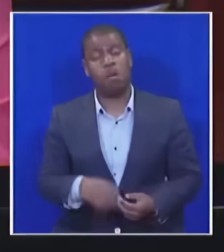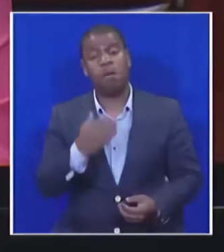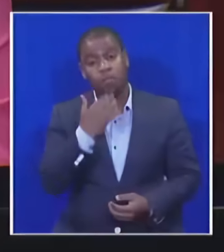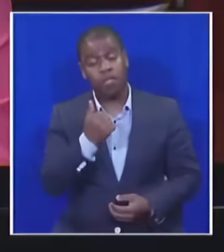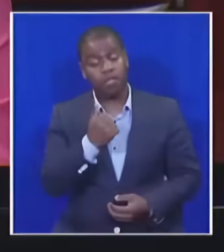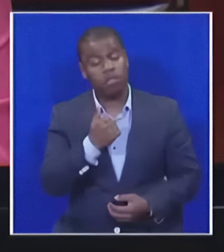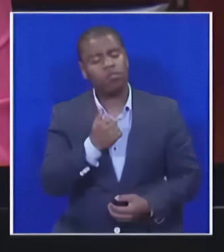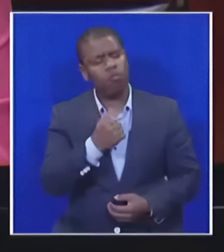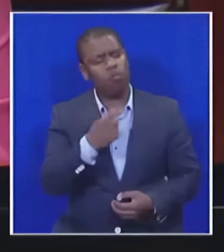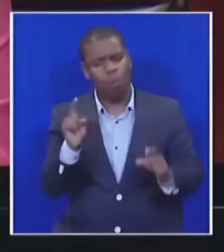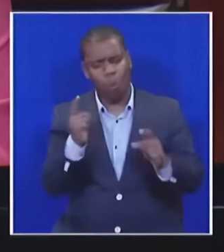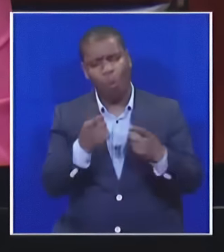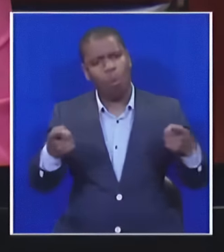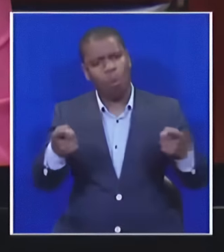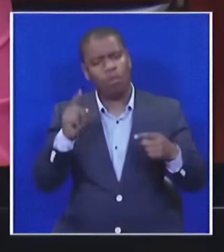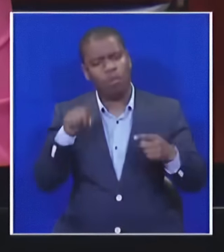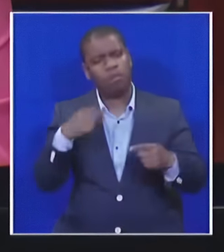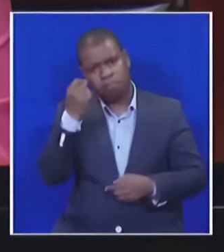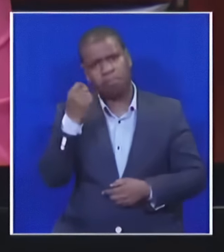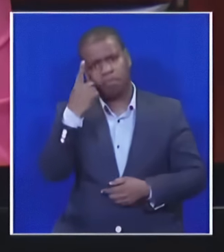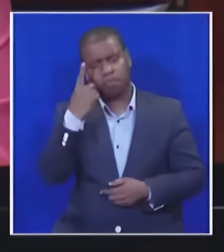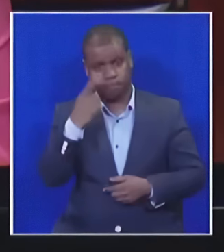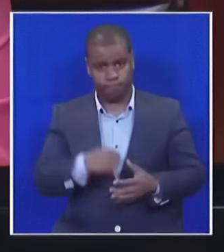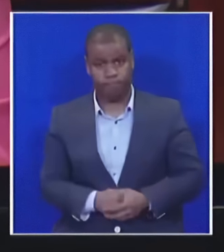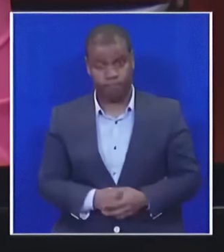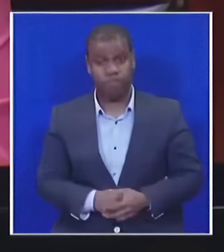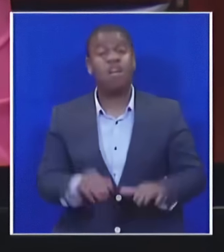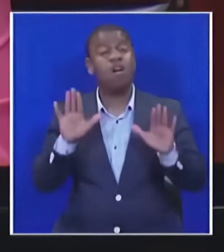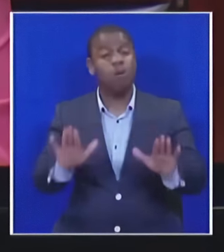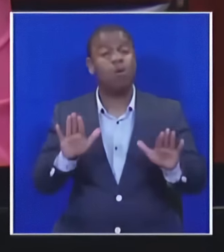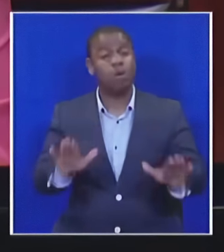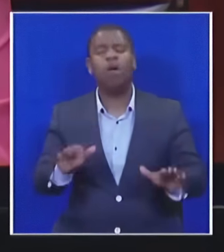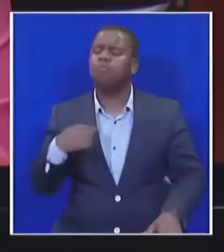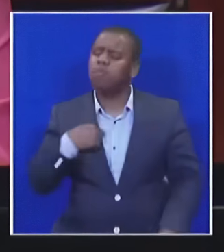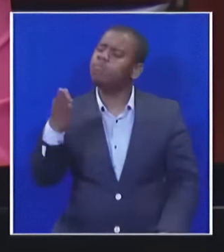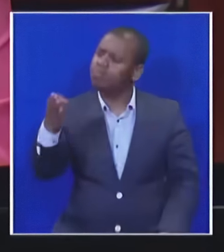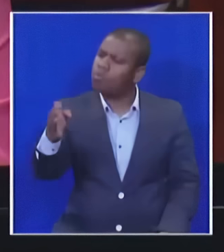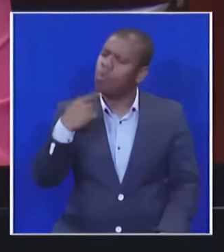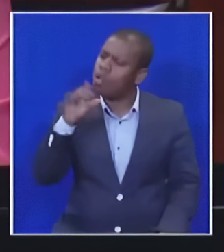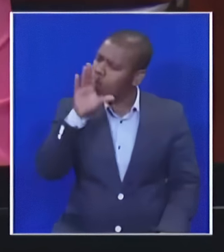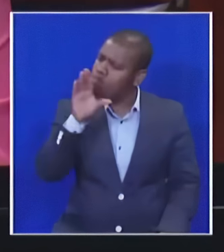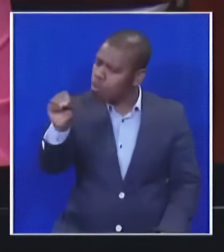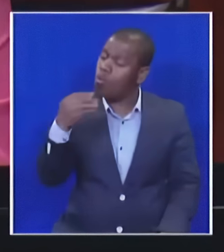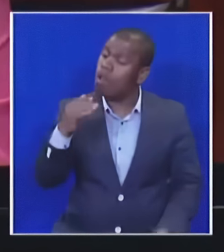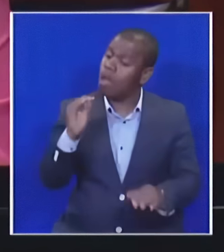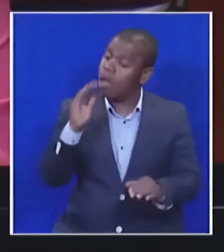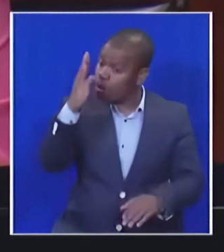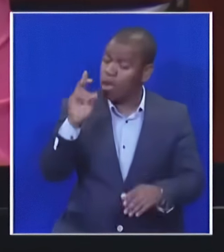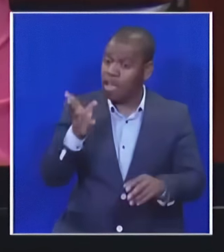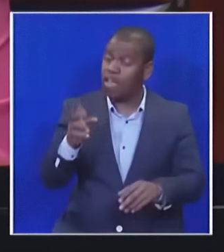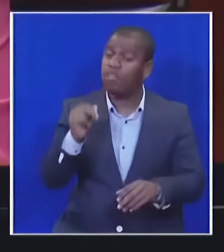understand, honorable members, order. I'm talking to you. You'll come back again and raise the same